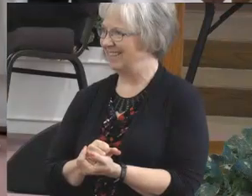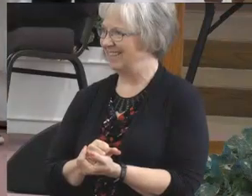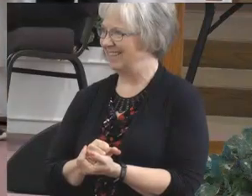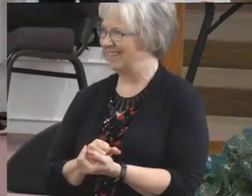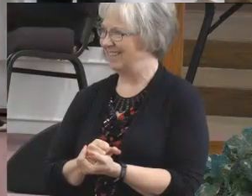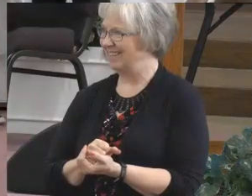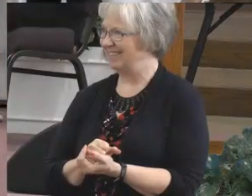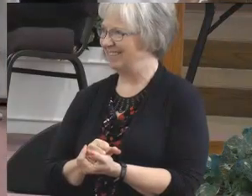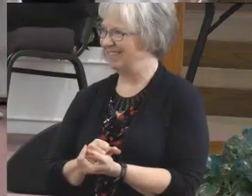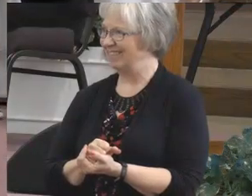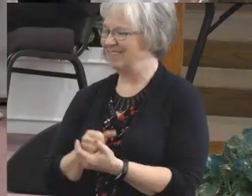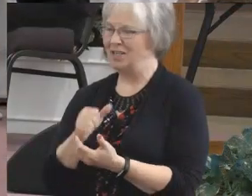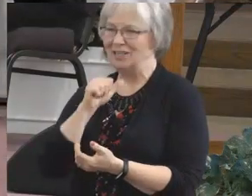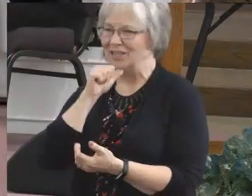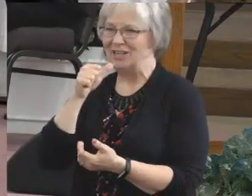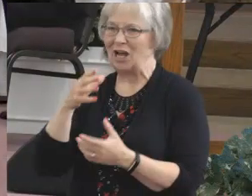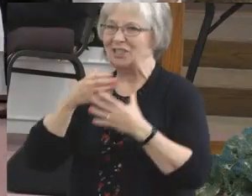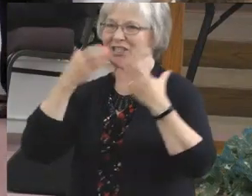they?